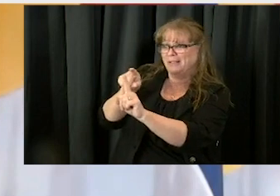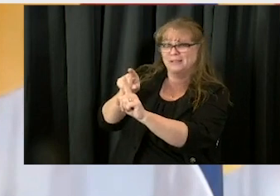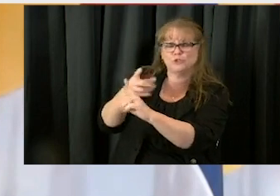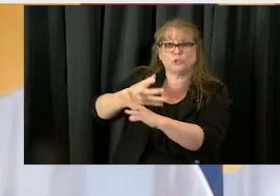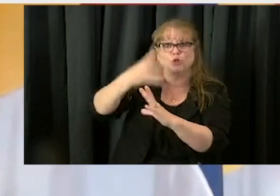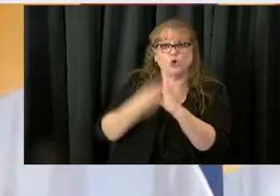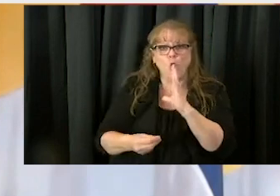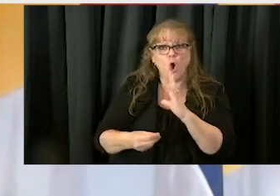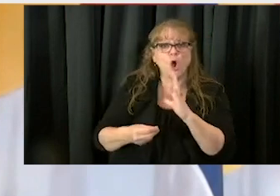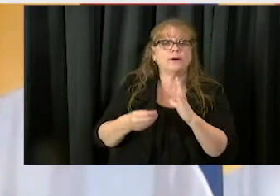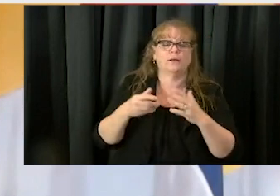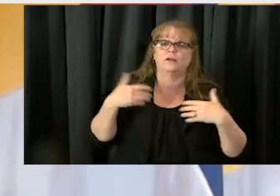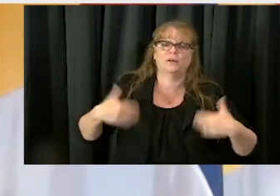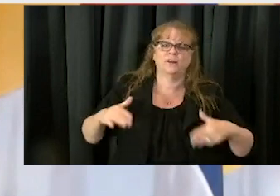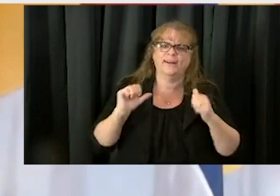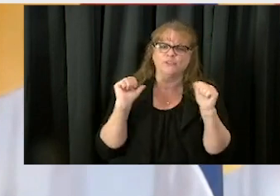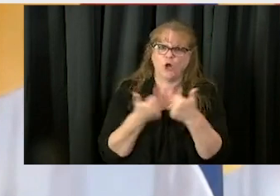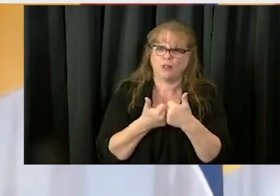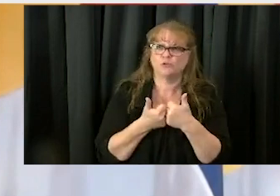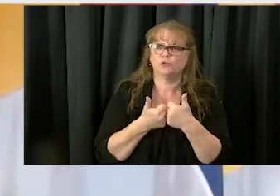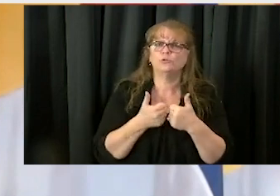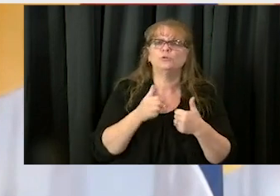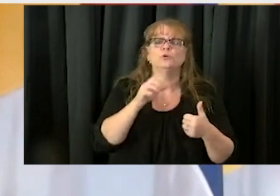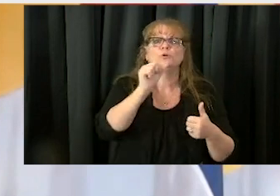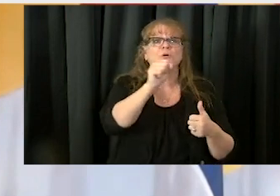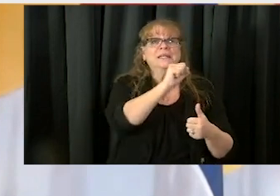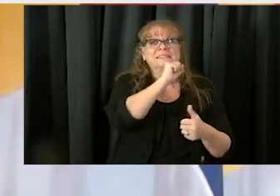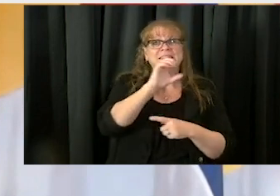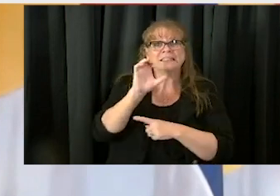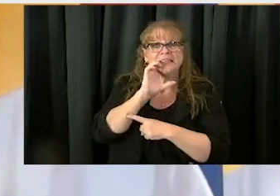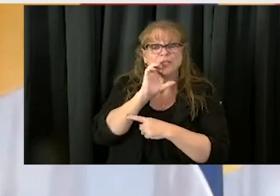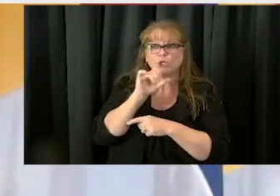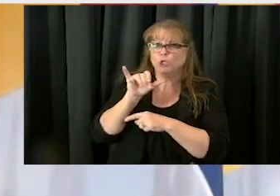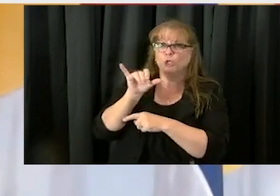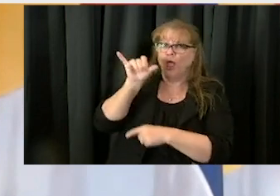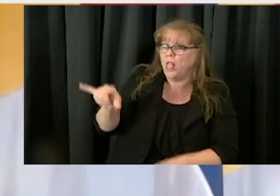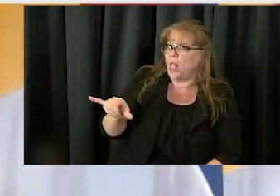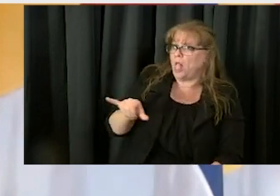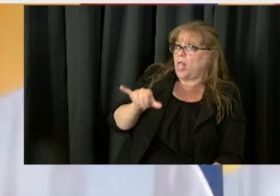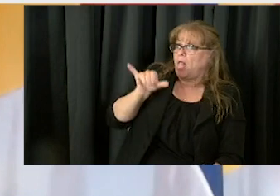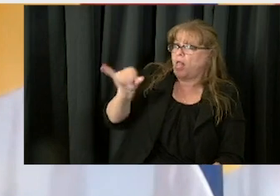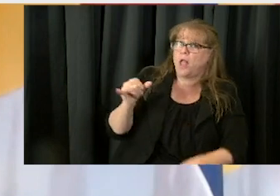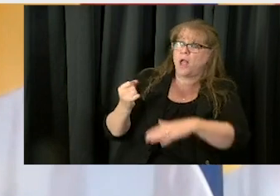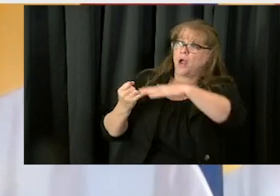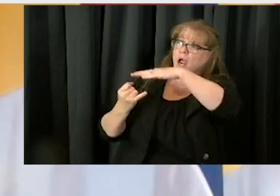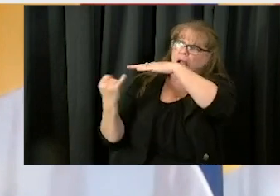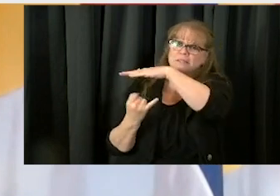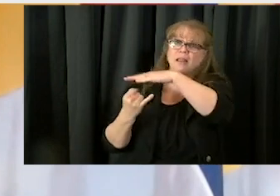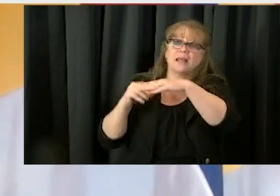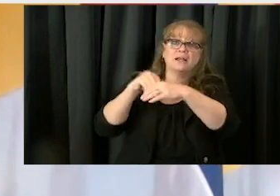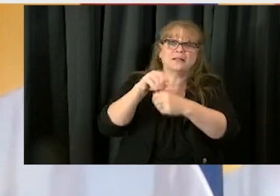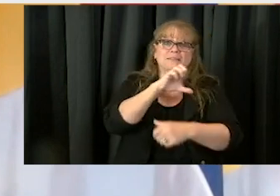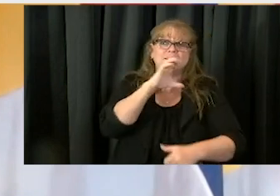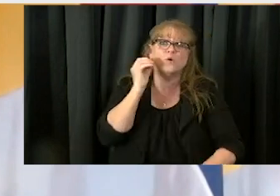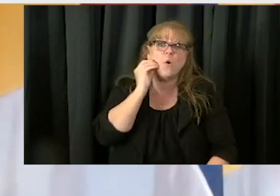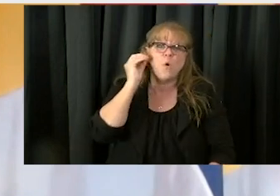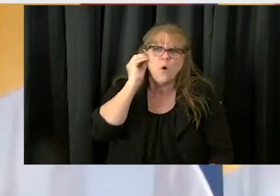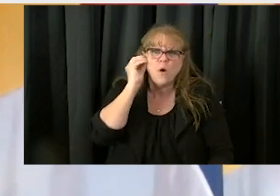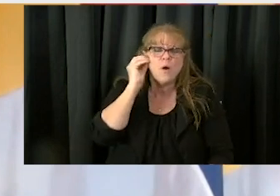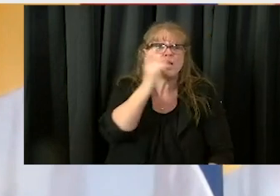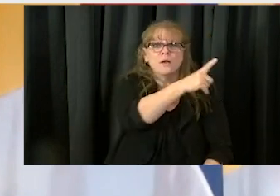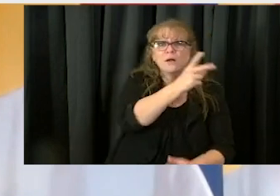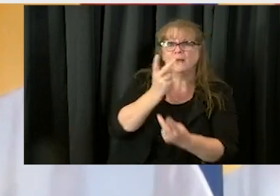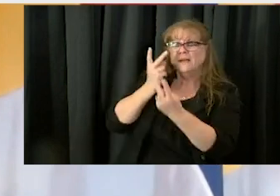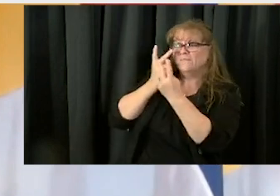off but from their loved ones. Yes, maybe some visitations outside, but not able to, have poker night with